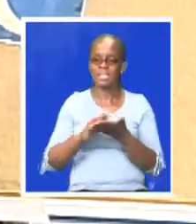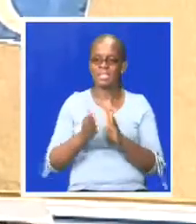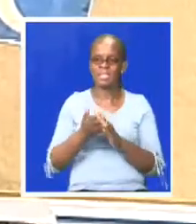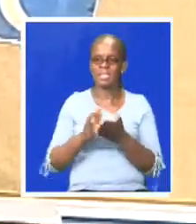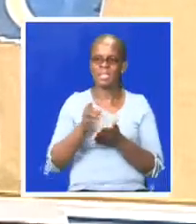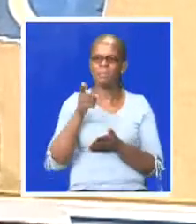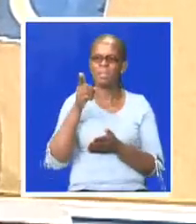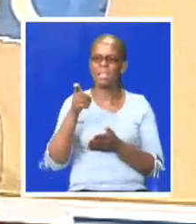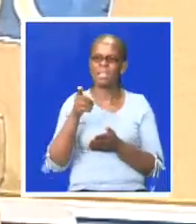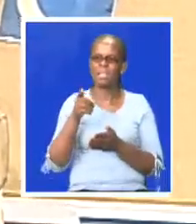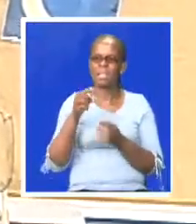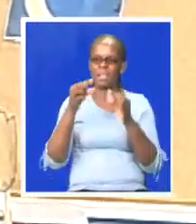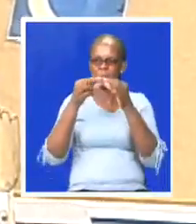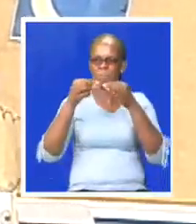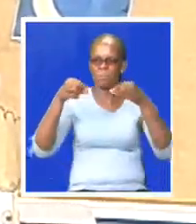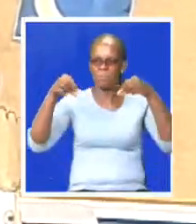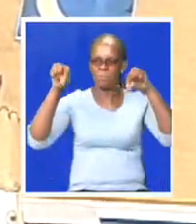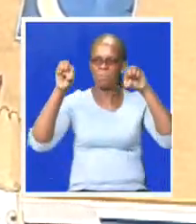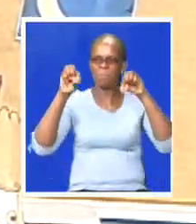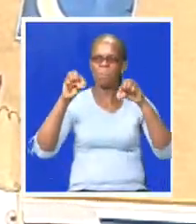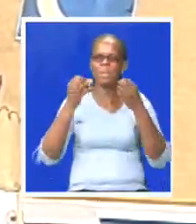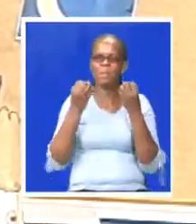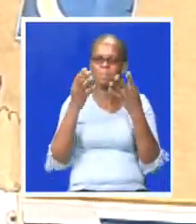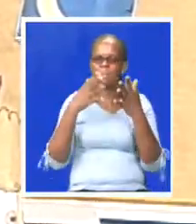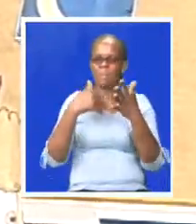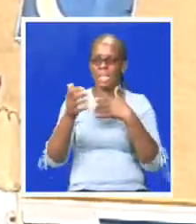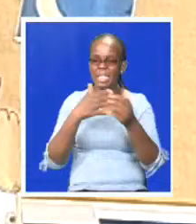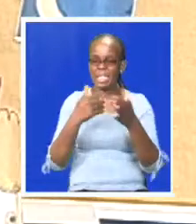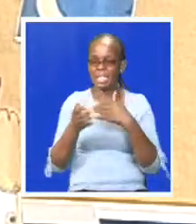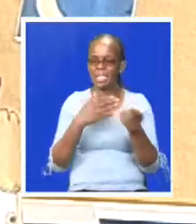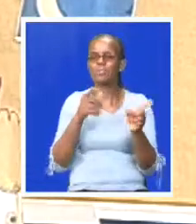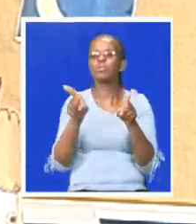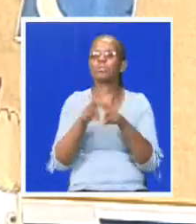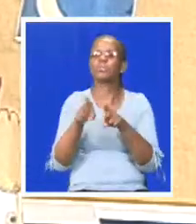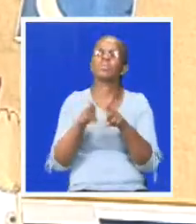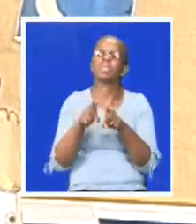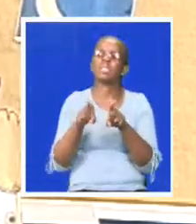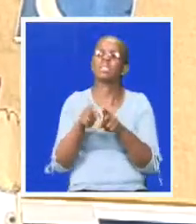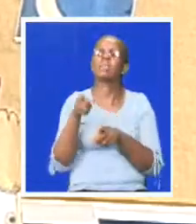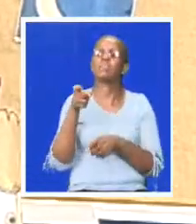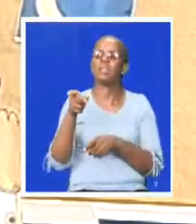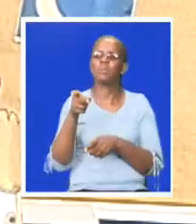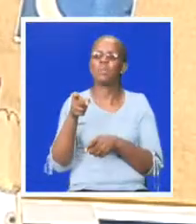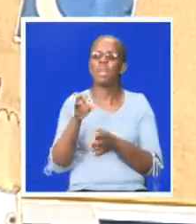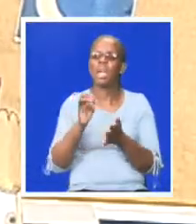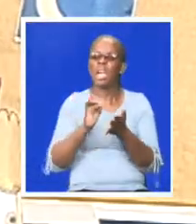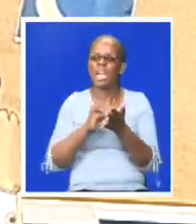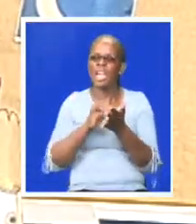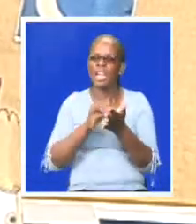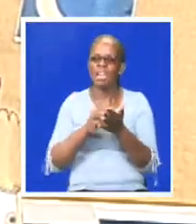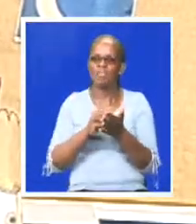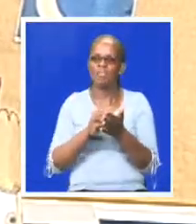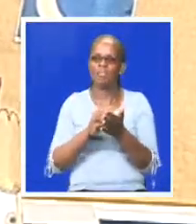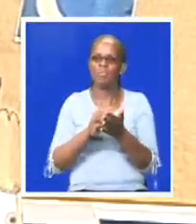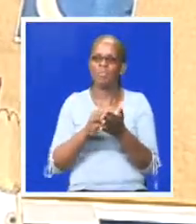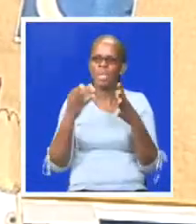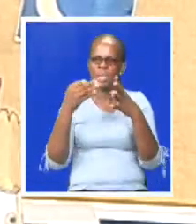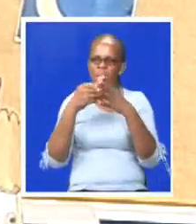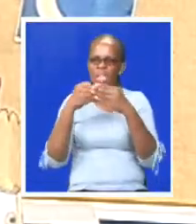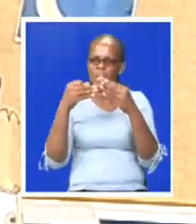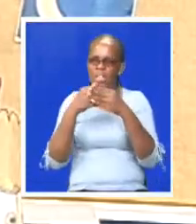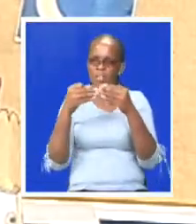So there are many things that are shaped like a crescent. With me here, I've got this, and what is it?